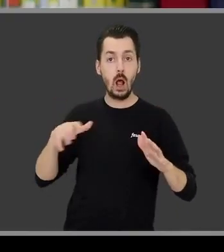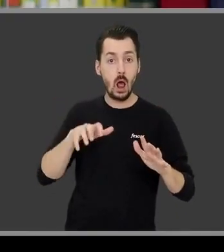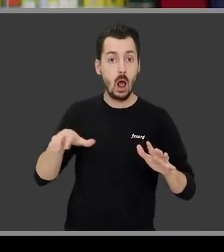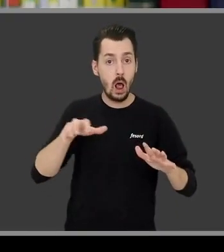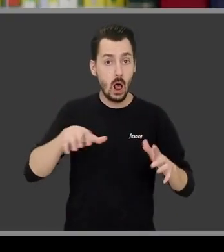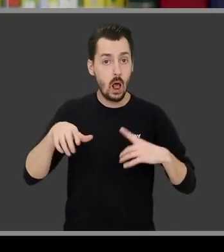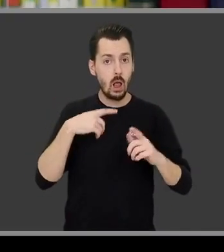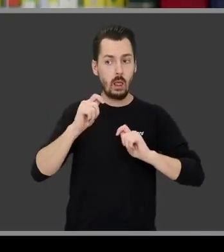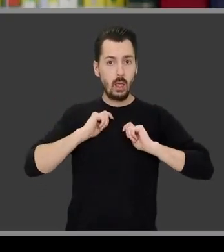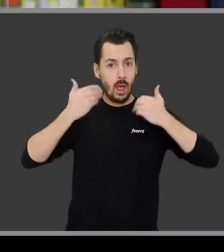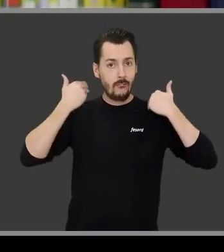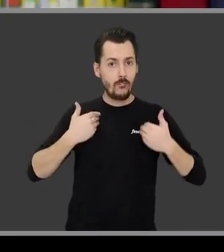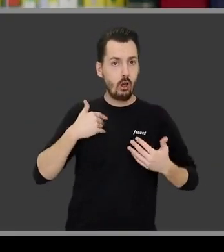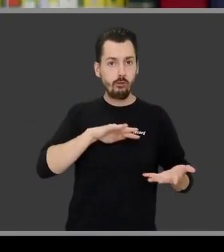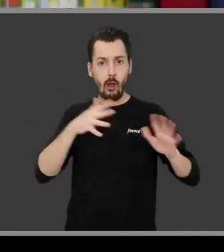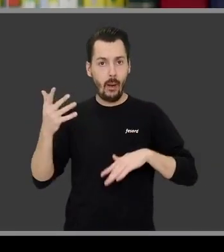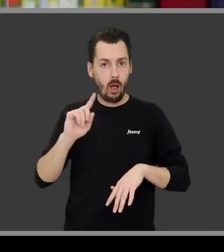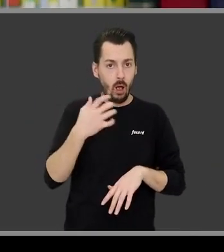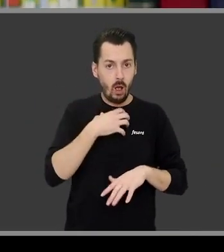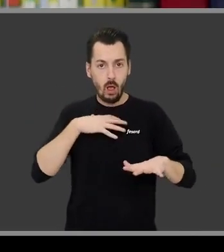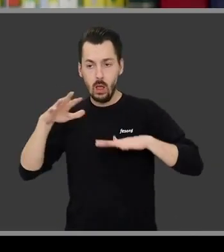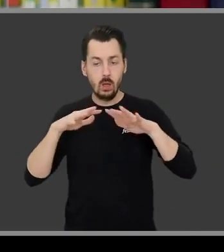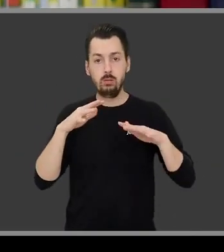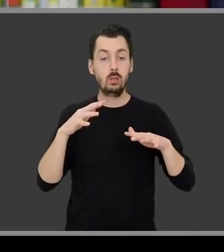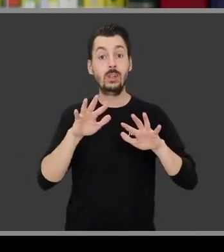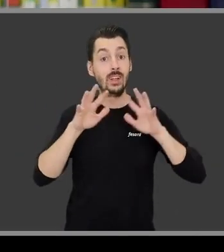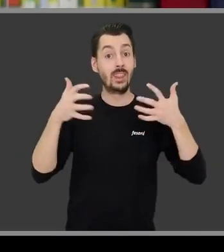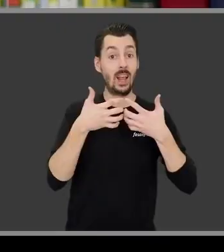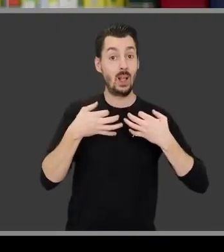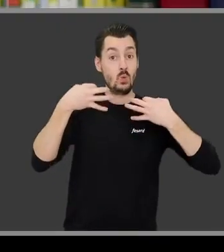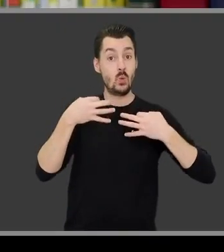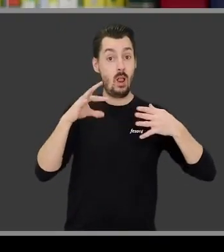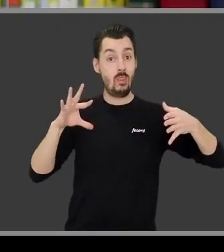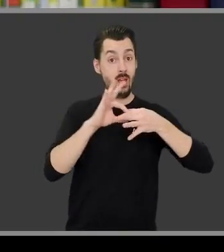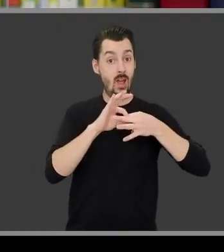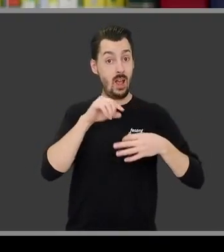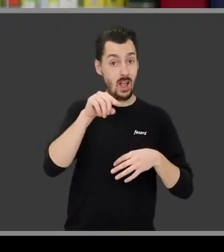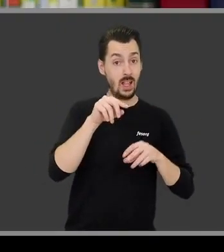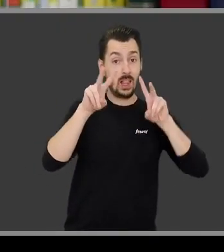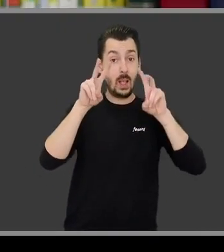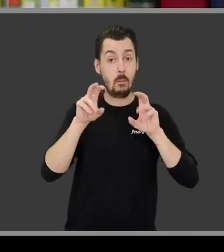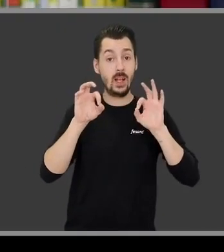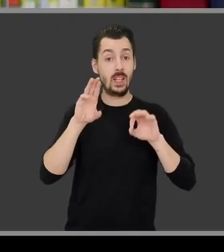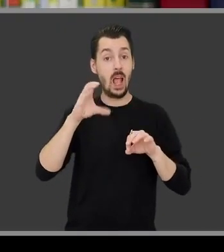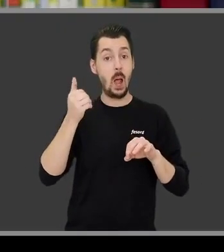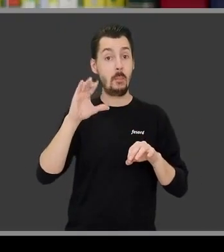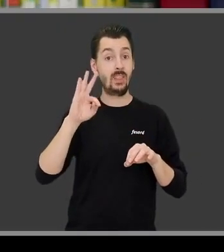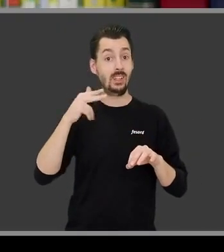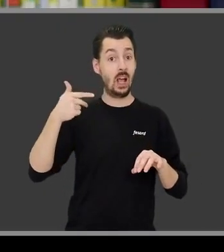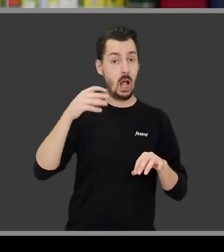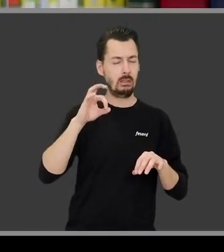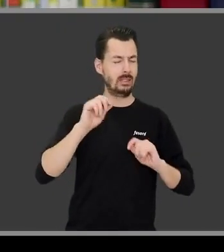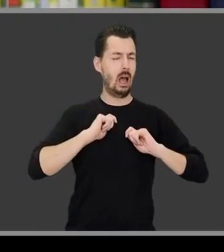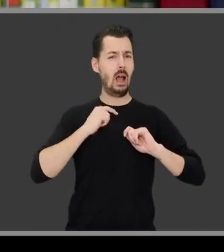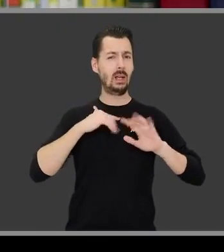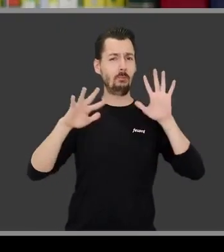to carrying out certain actions. In the area of cybersecurity, regarding the topic of CAPTCHAs, it's